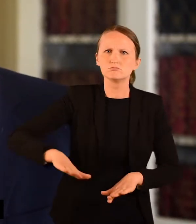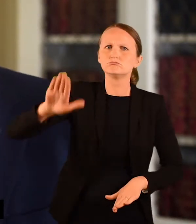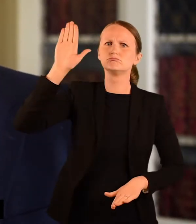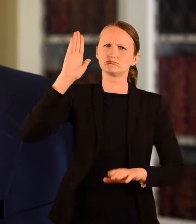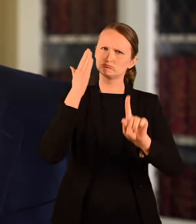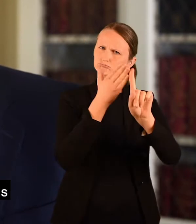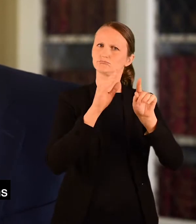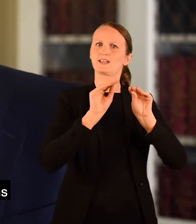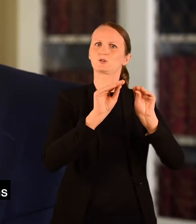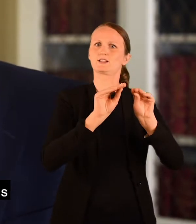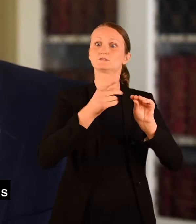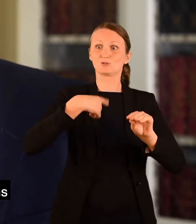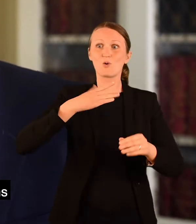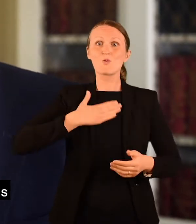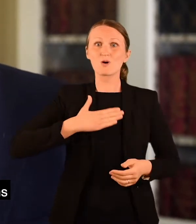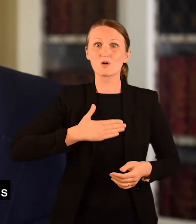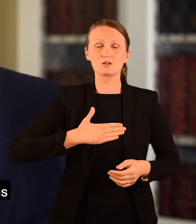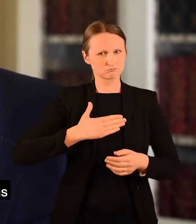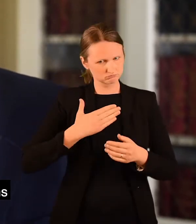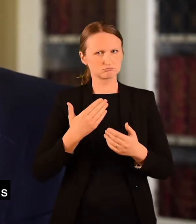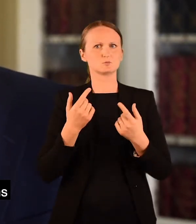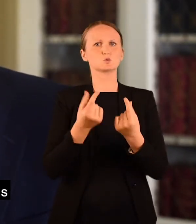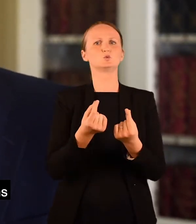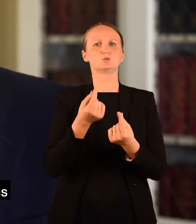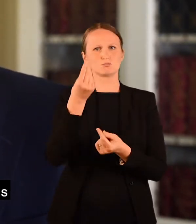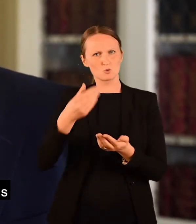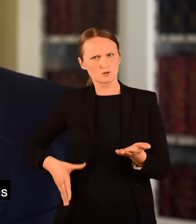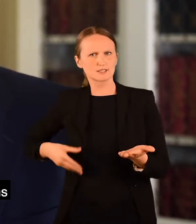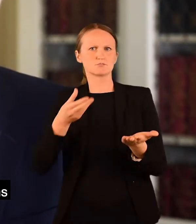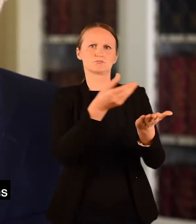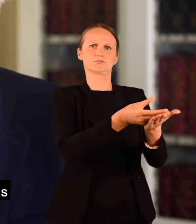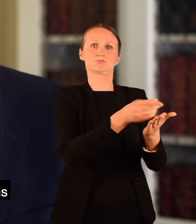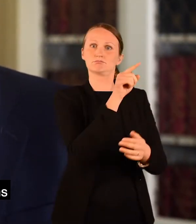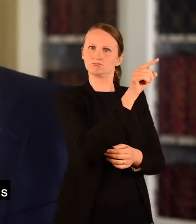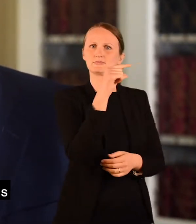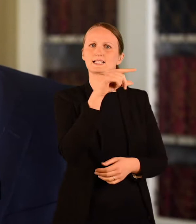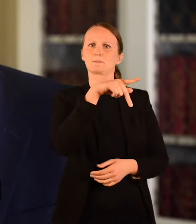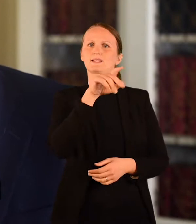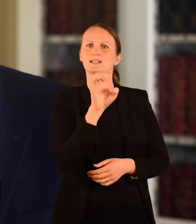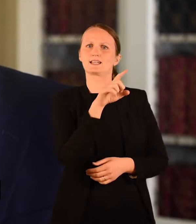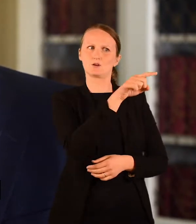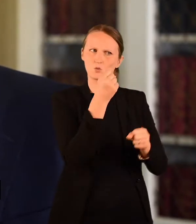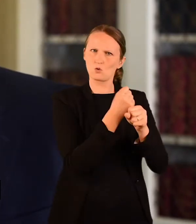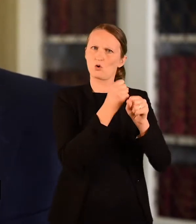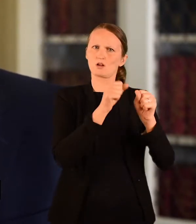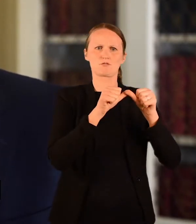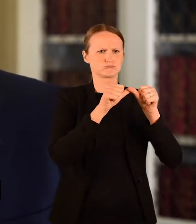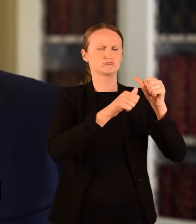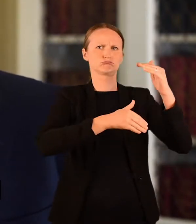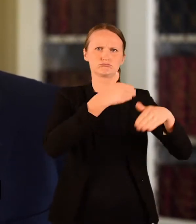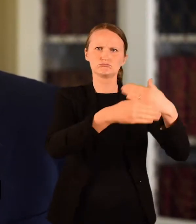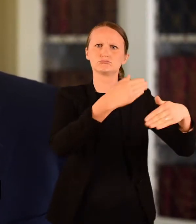for education and back up our good intentions with the cold, hard cash that will let the